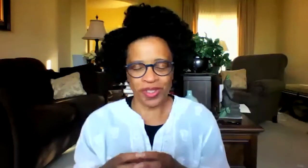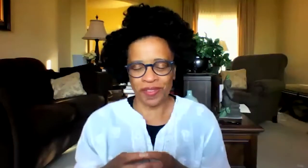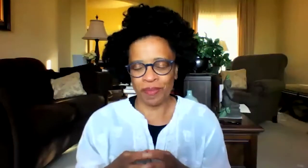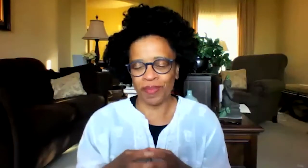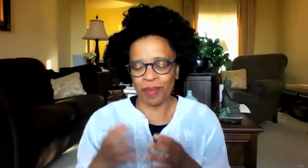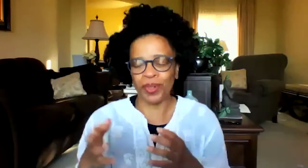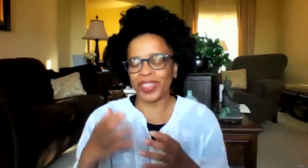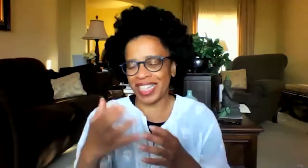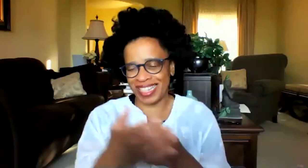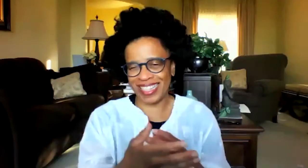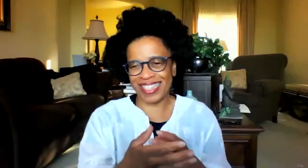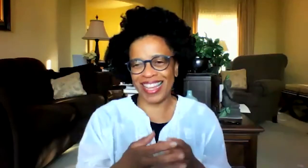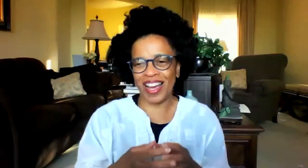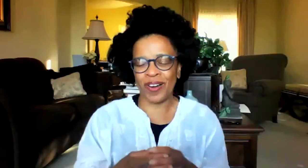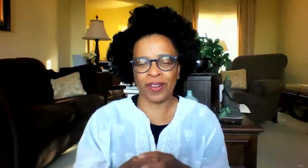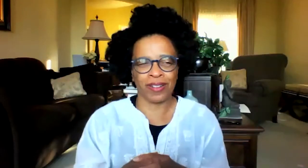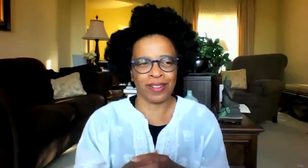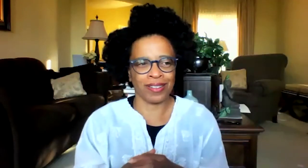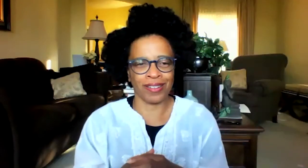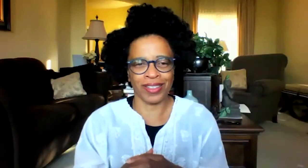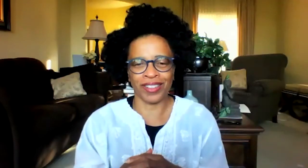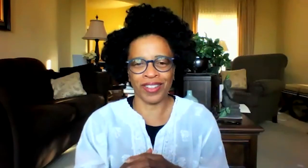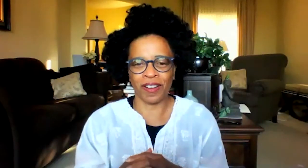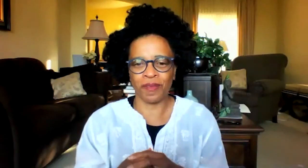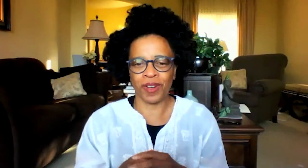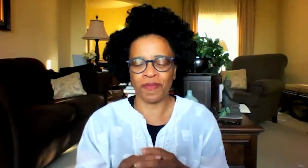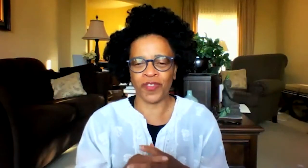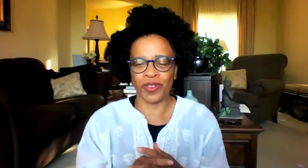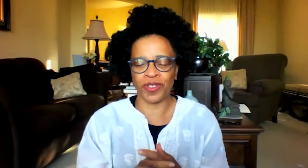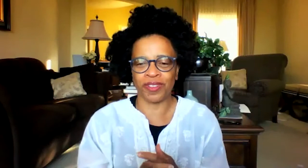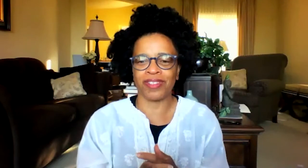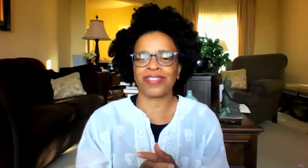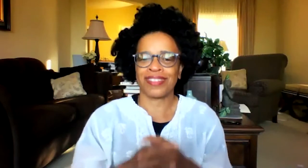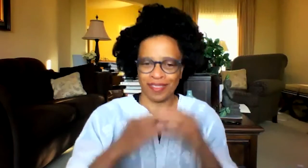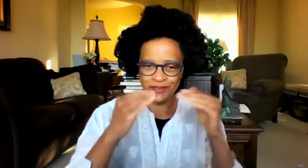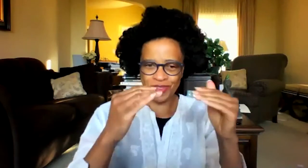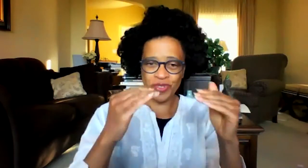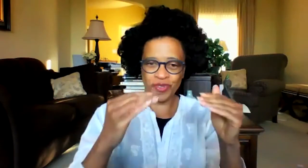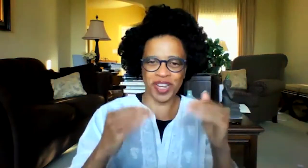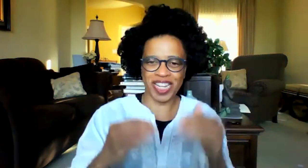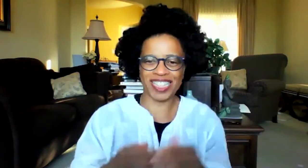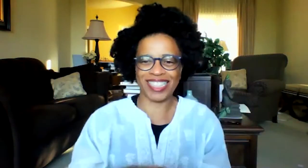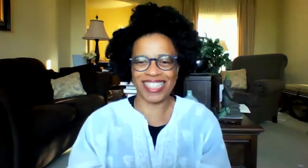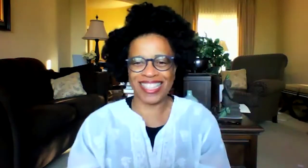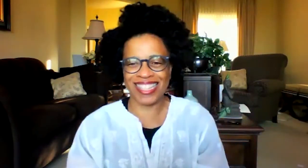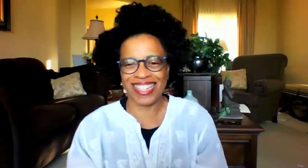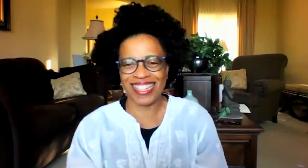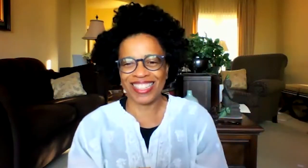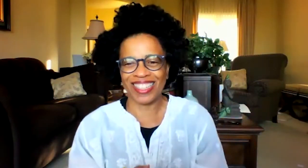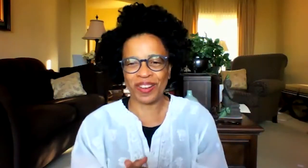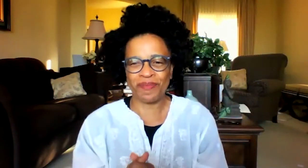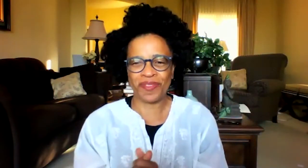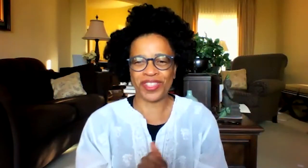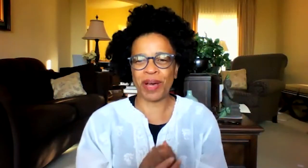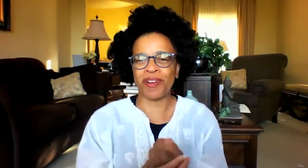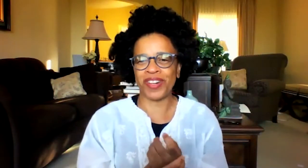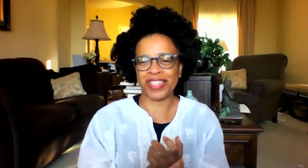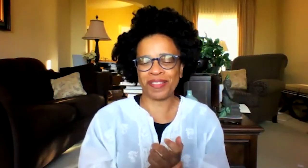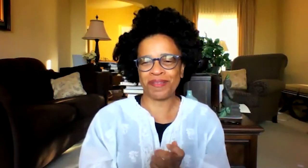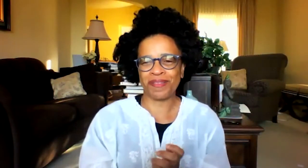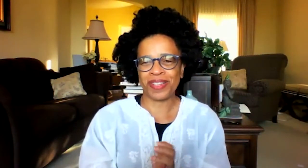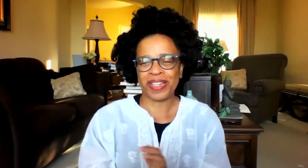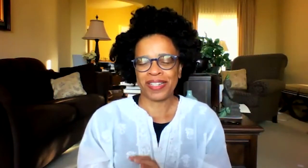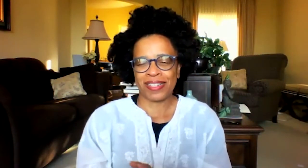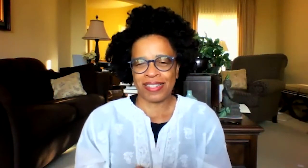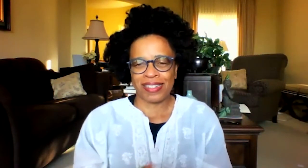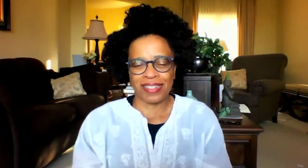in the words of a book that is now on a lot of folks' new reading lists, The Sum of